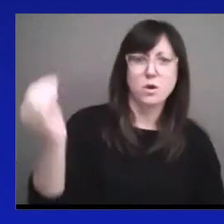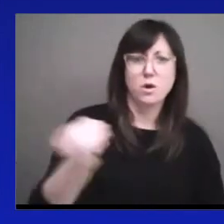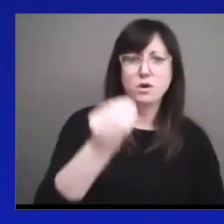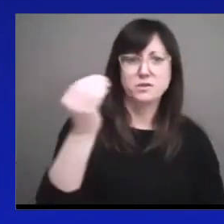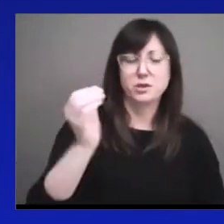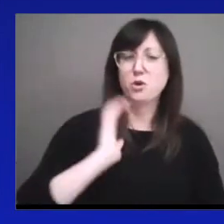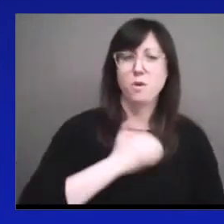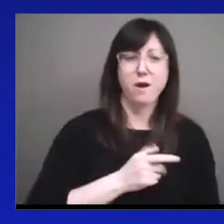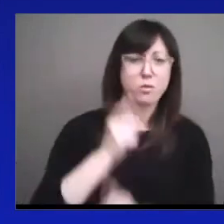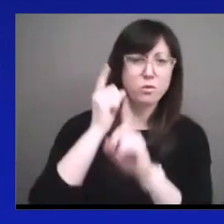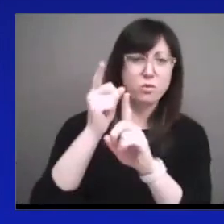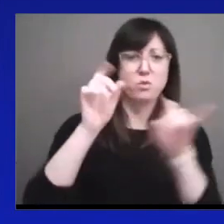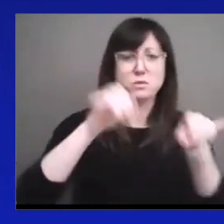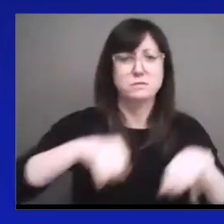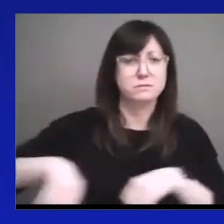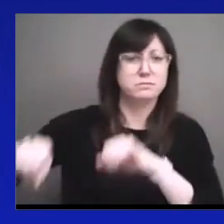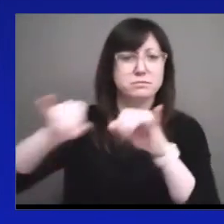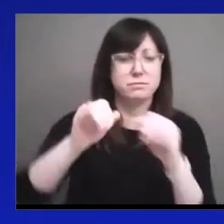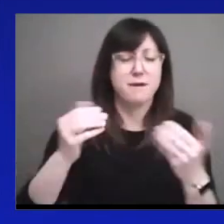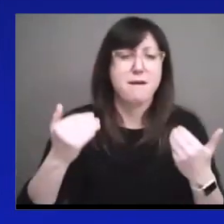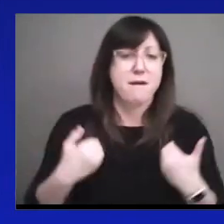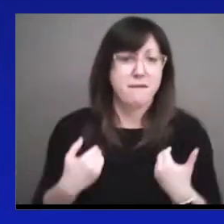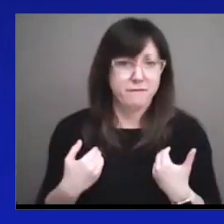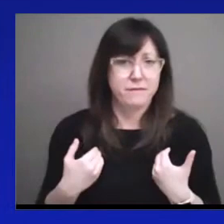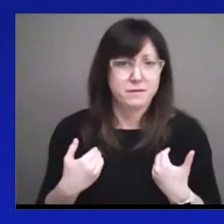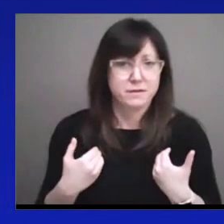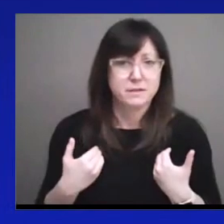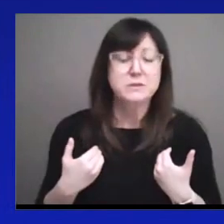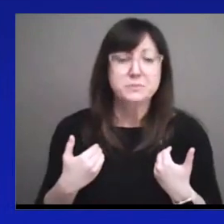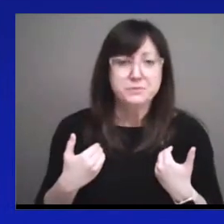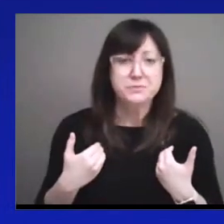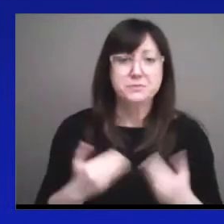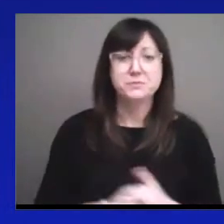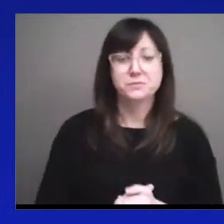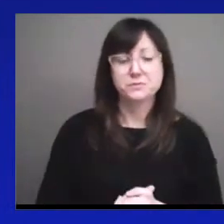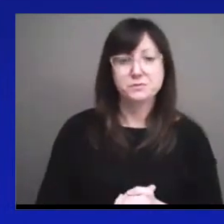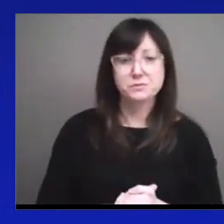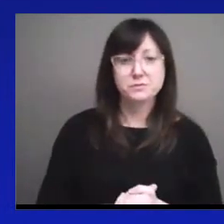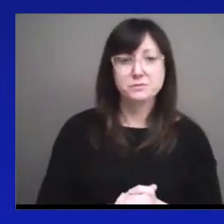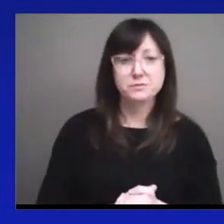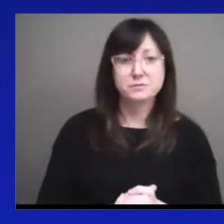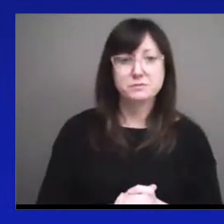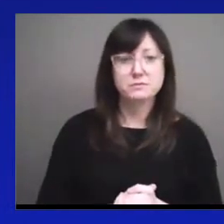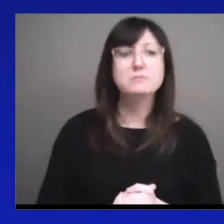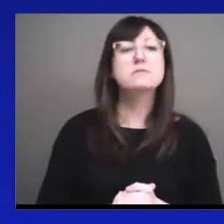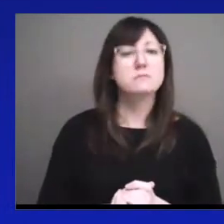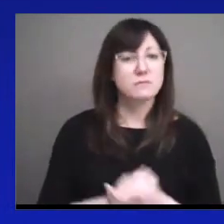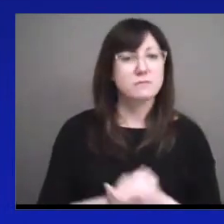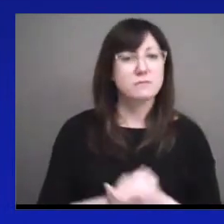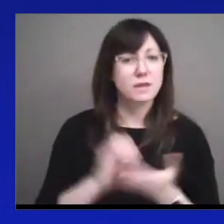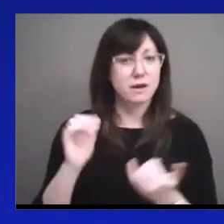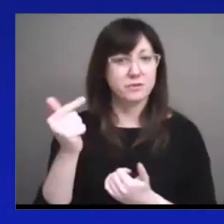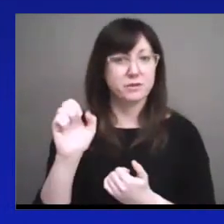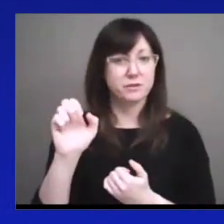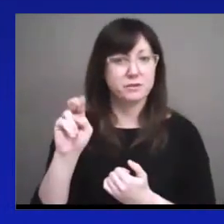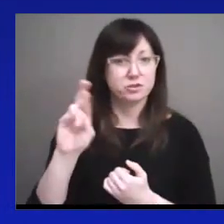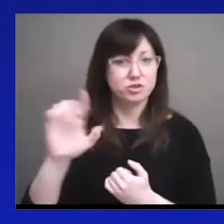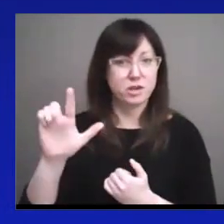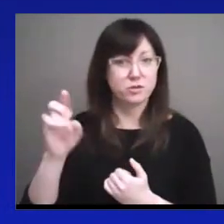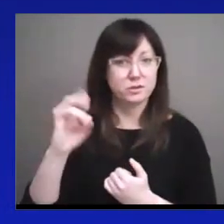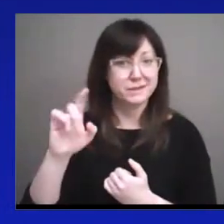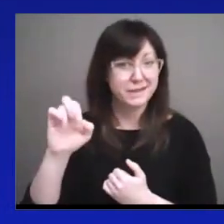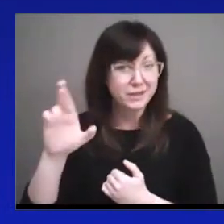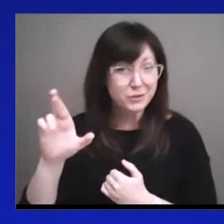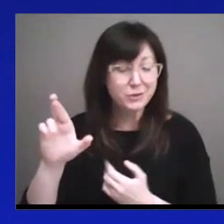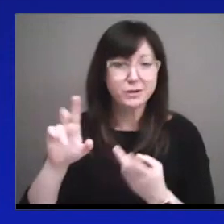same goals. We're now in a situation for General Hillier and for ourselves where we don't have